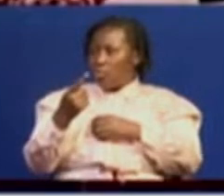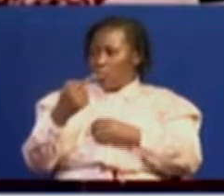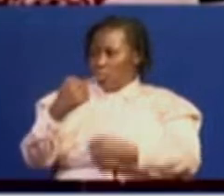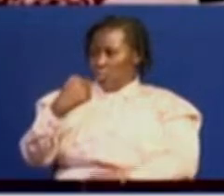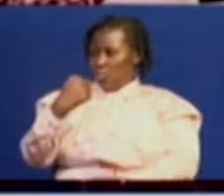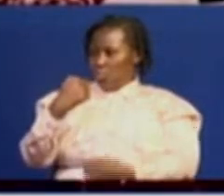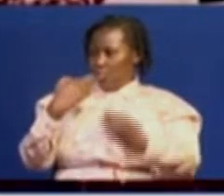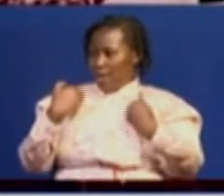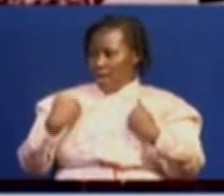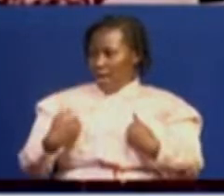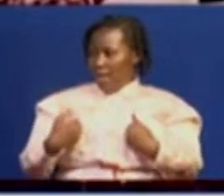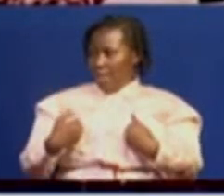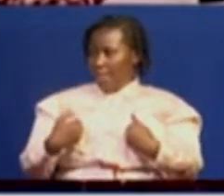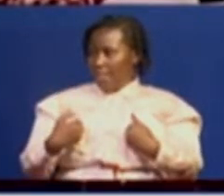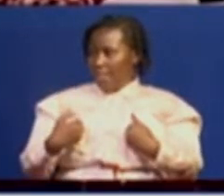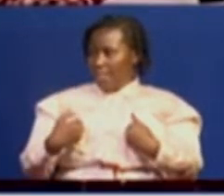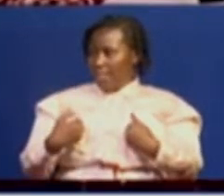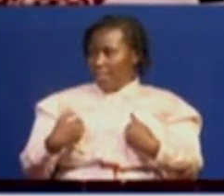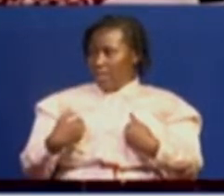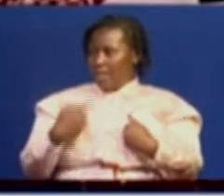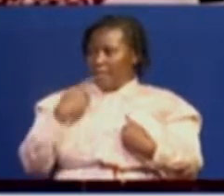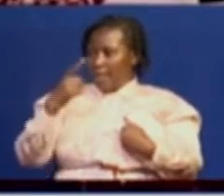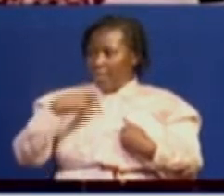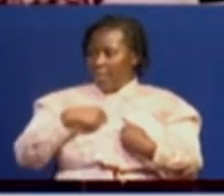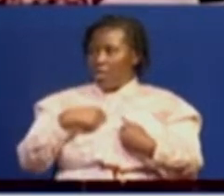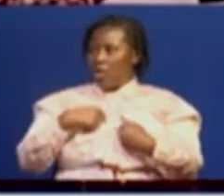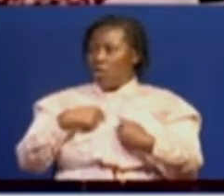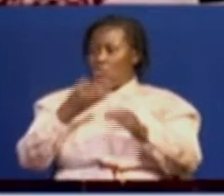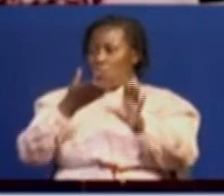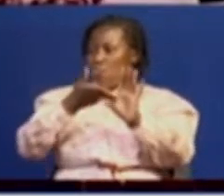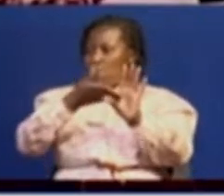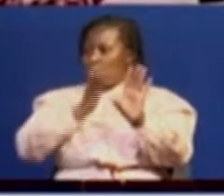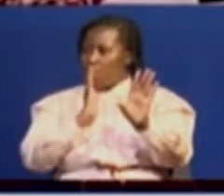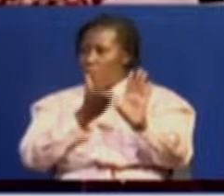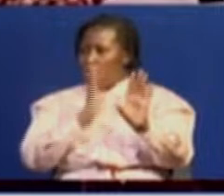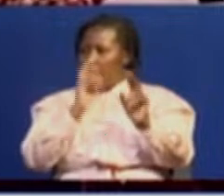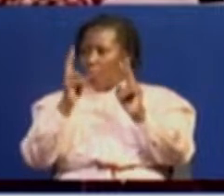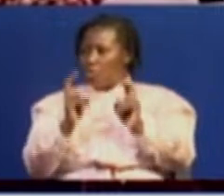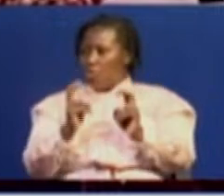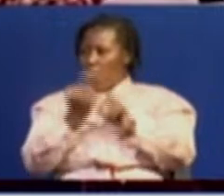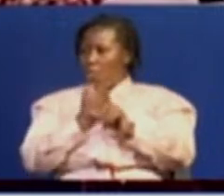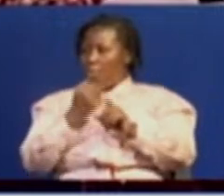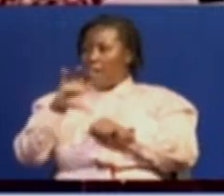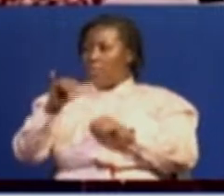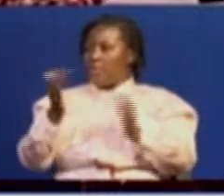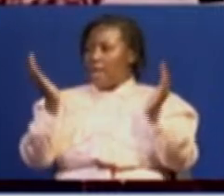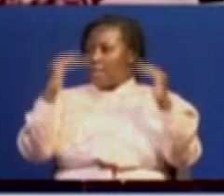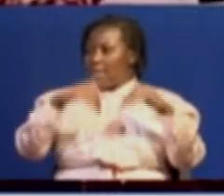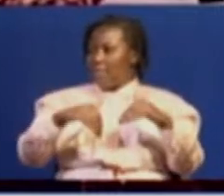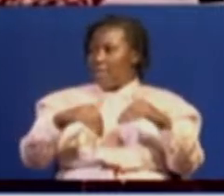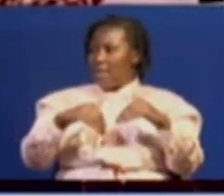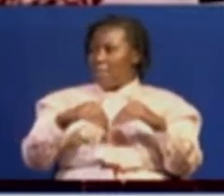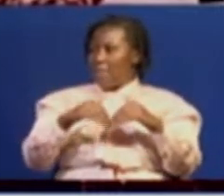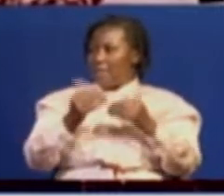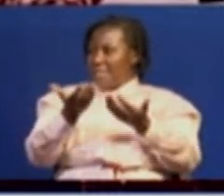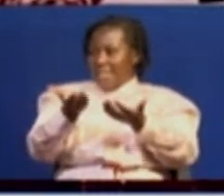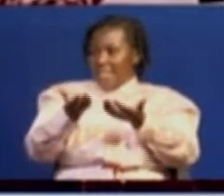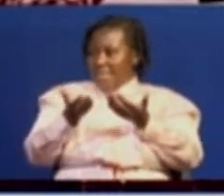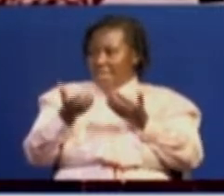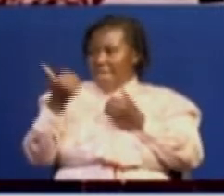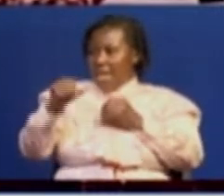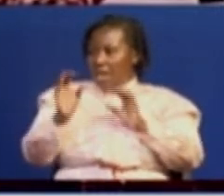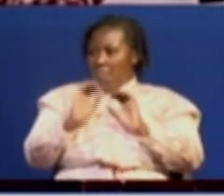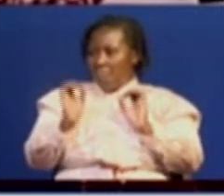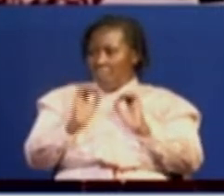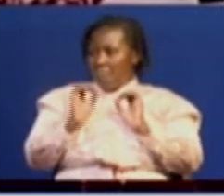High, and it was instructing me to withdraw this motion from the County Assembly, but I never